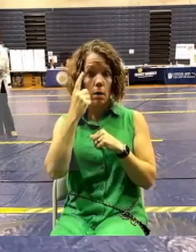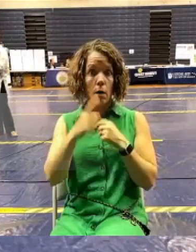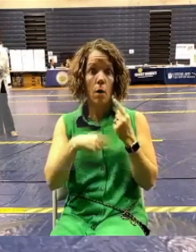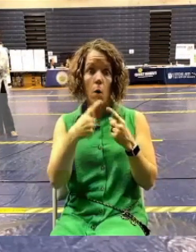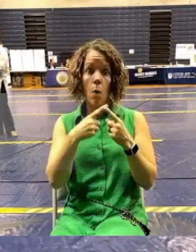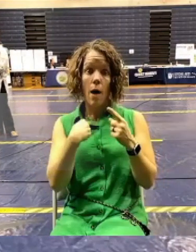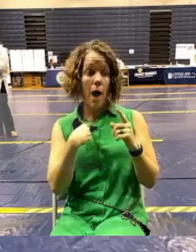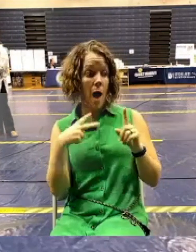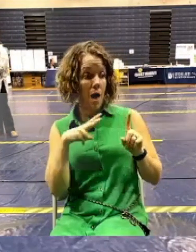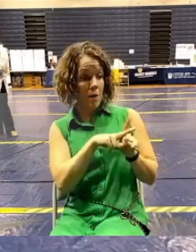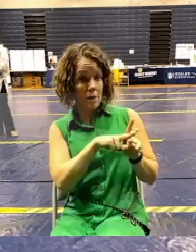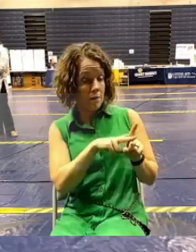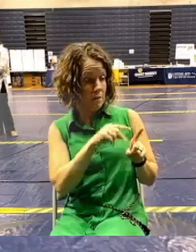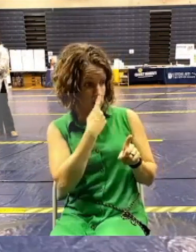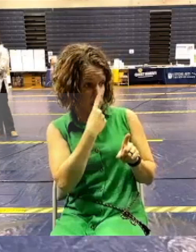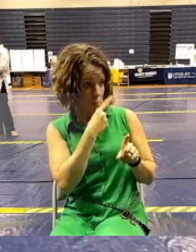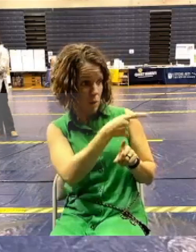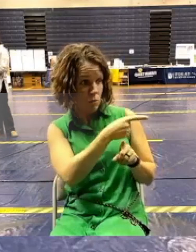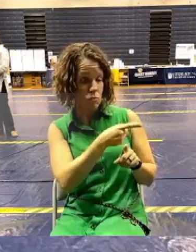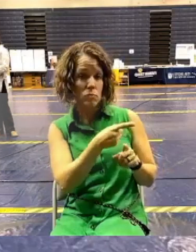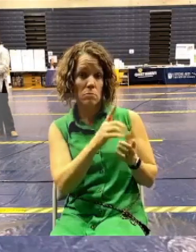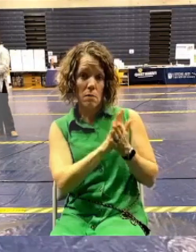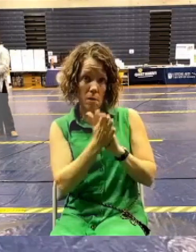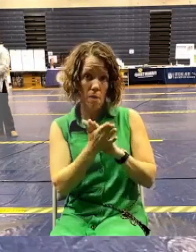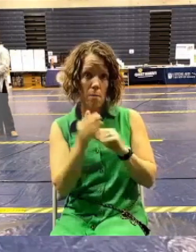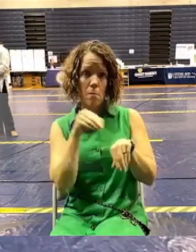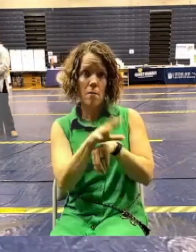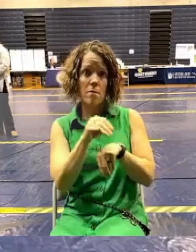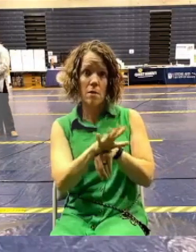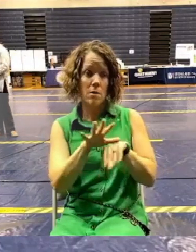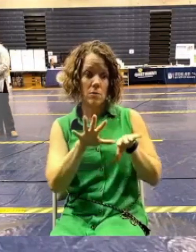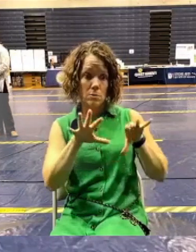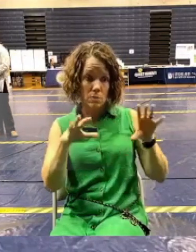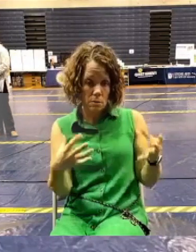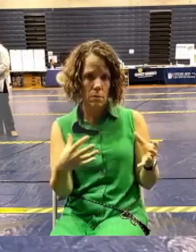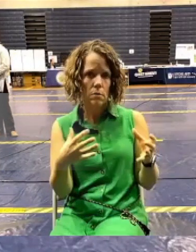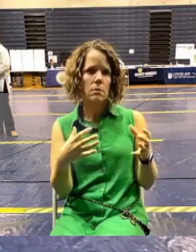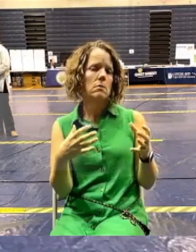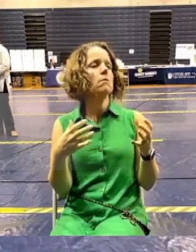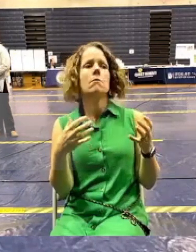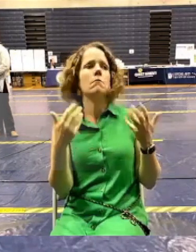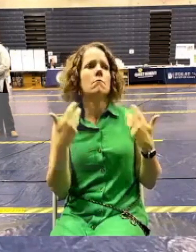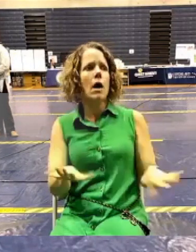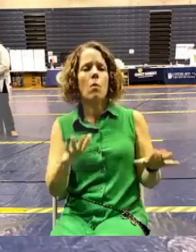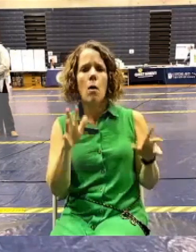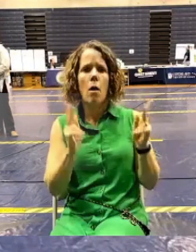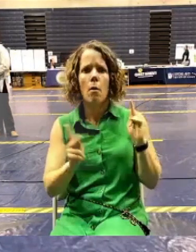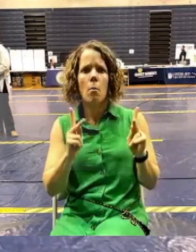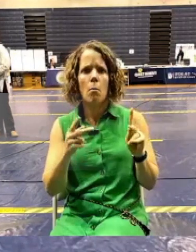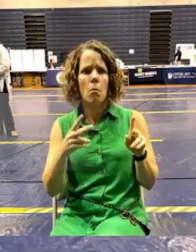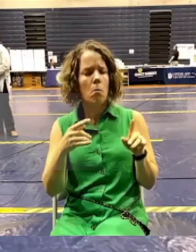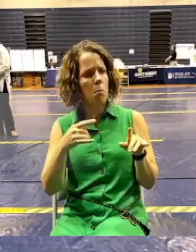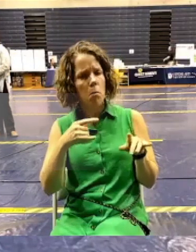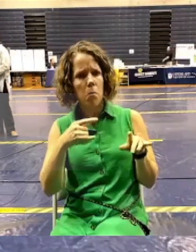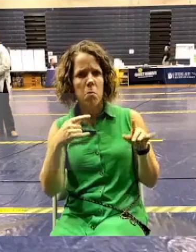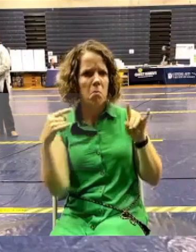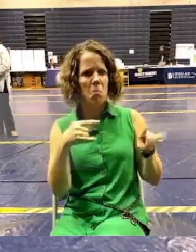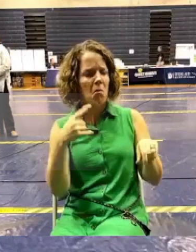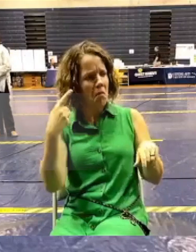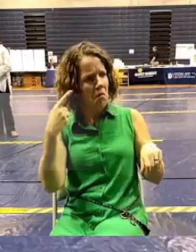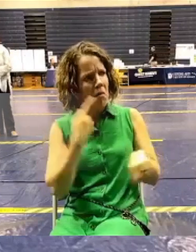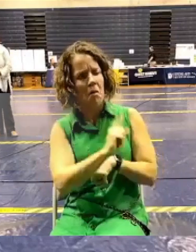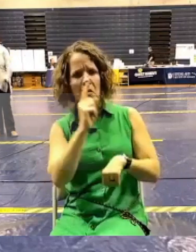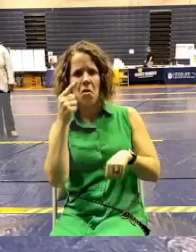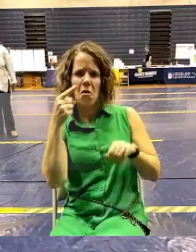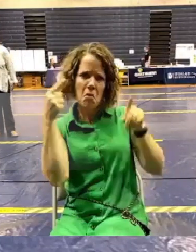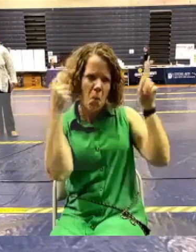not what I intended when I asked them to serve. Be people that people would walk up to and either say something bad about